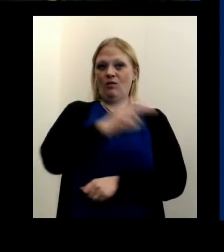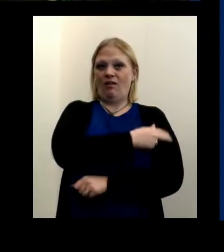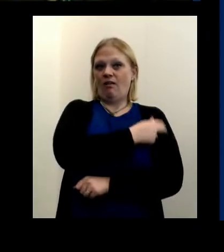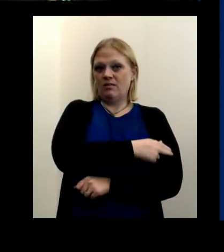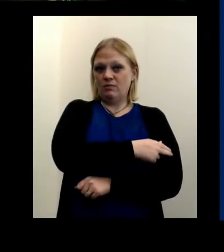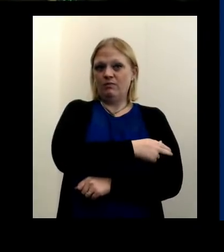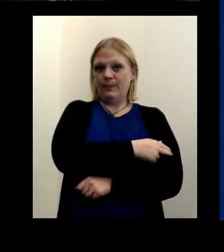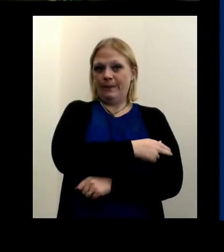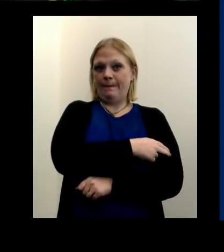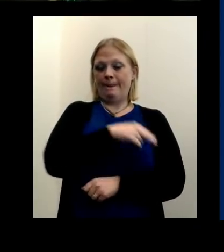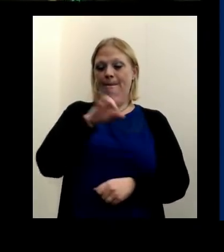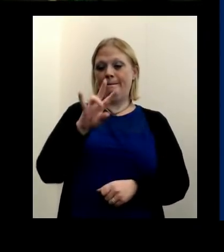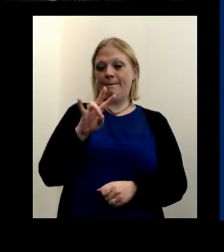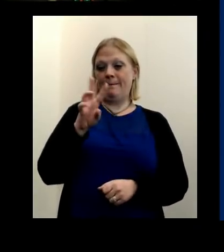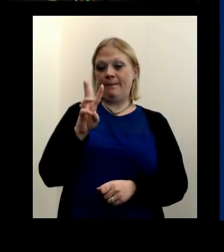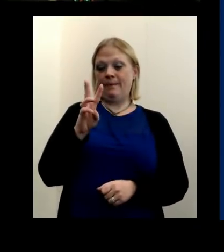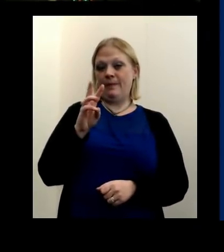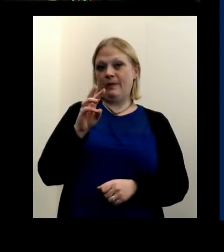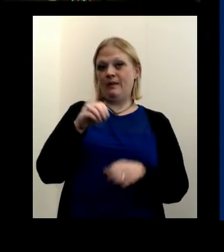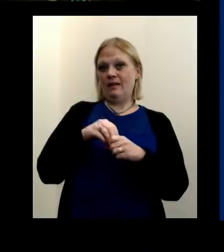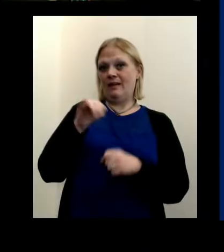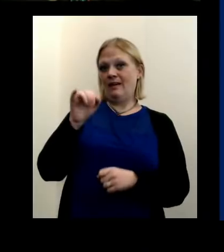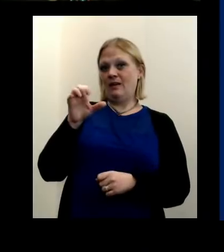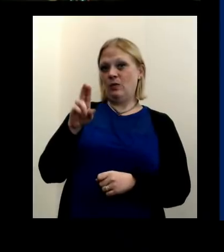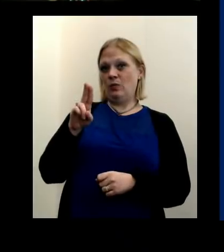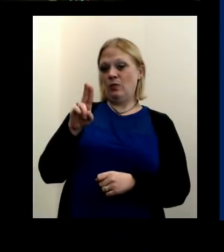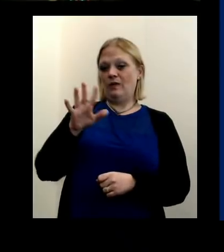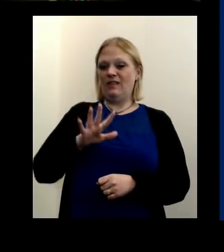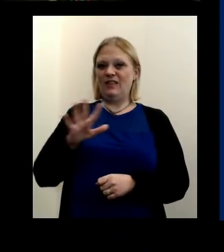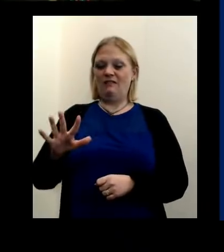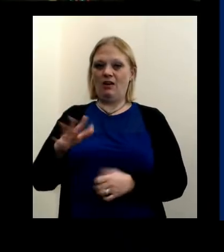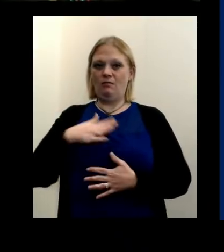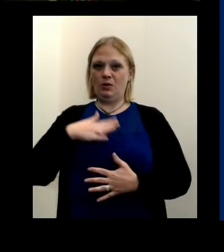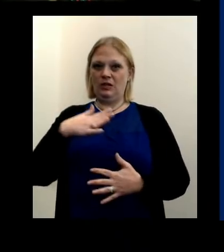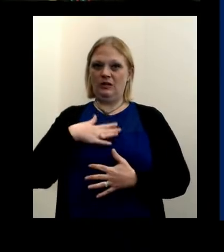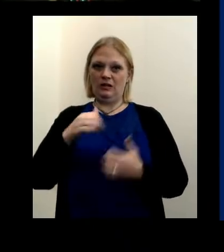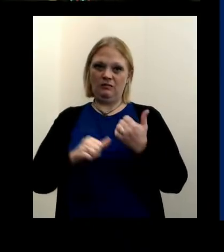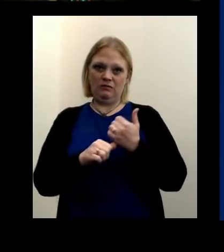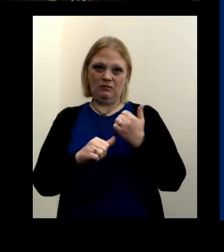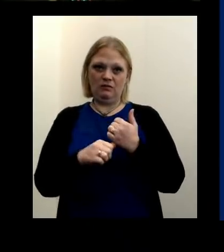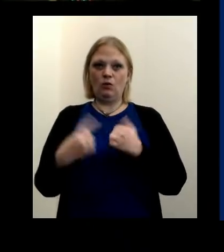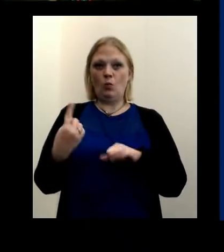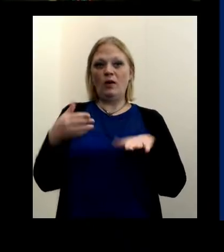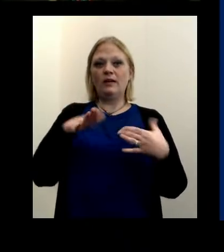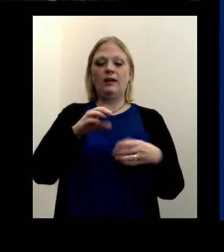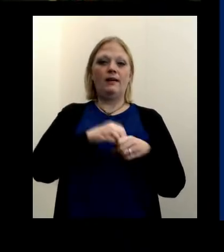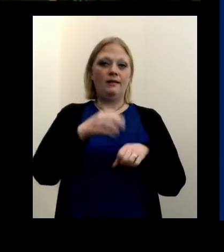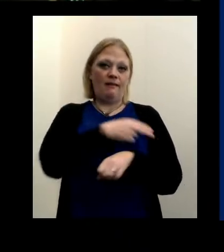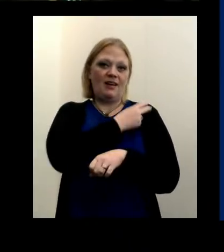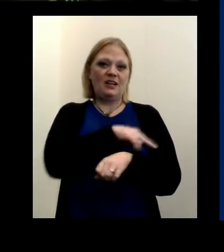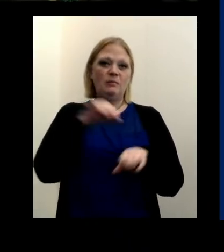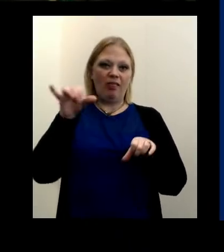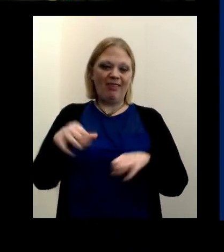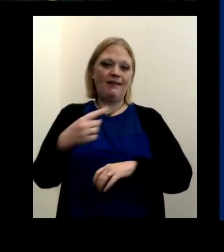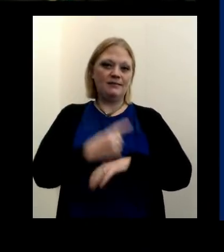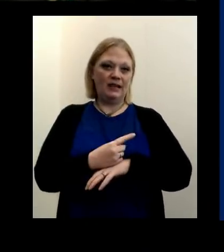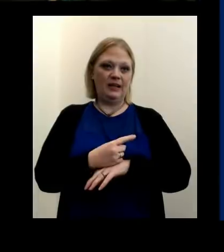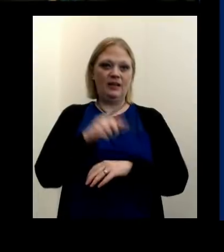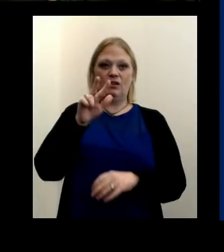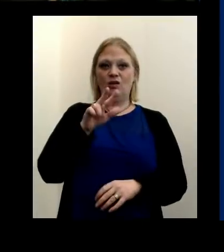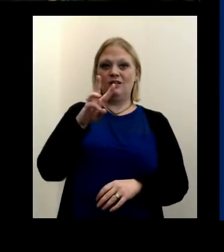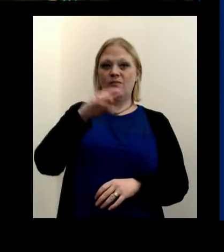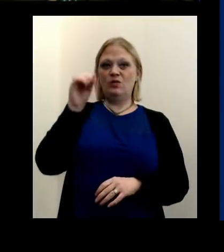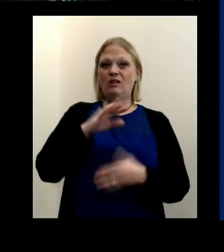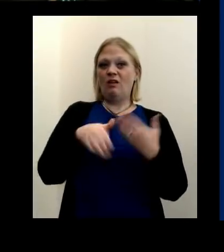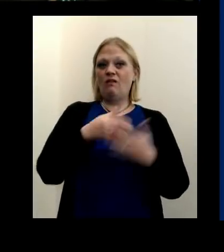hospitals, 76 in the ICU, 55 on an airway assist. One had died in the hospital that day, and 36%